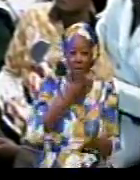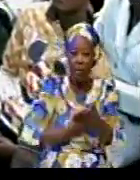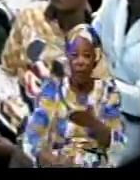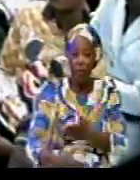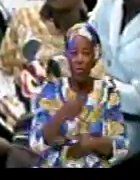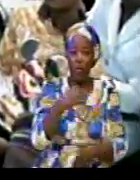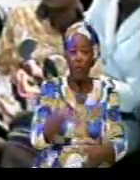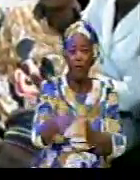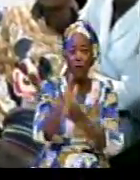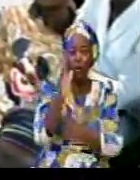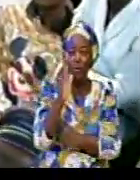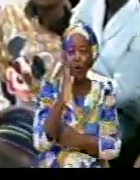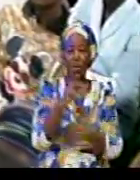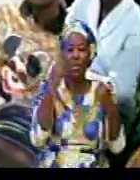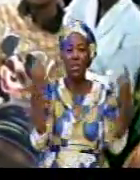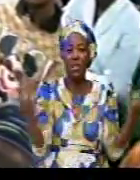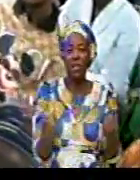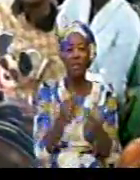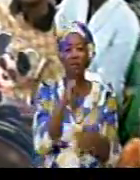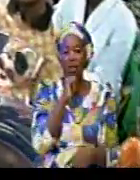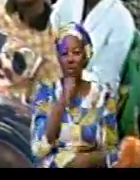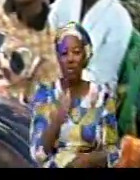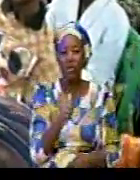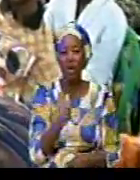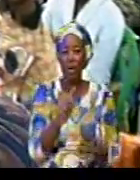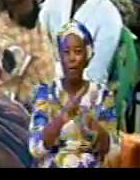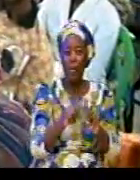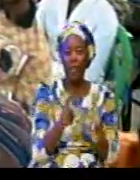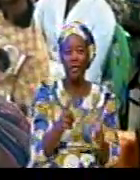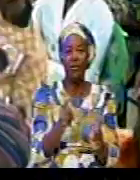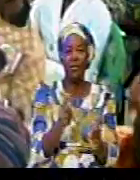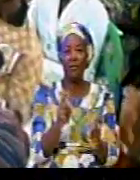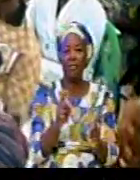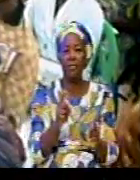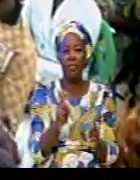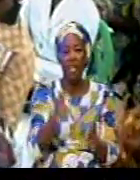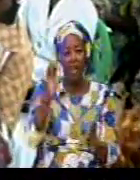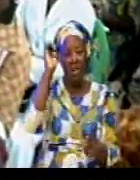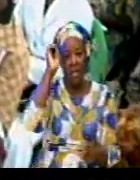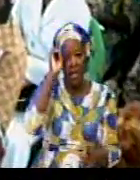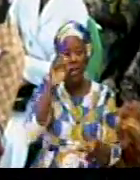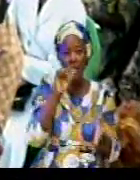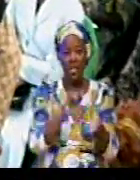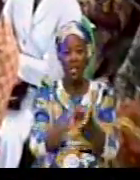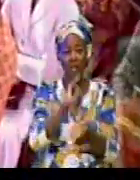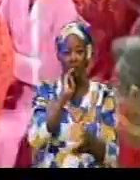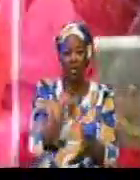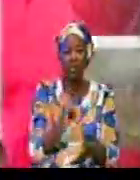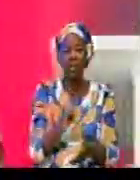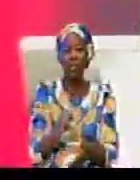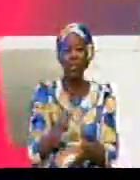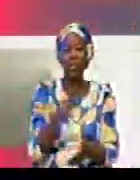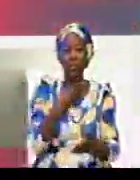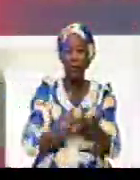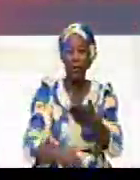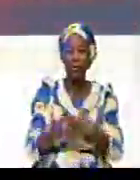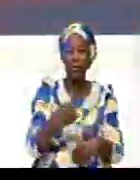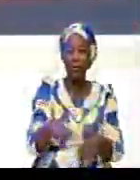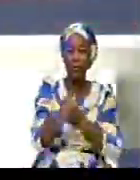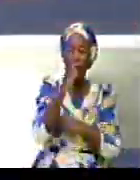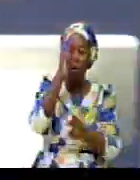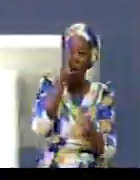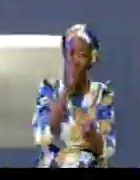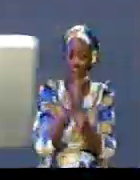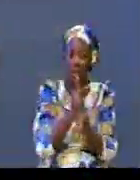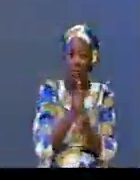We know that whosoever is born of God sinneth not, but